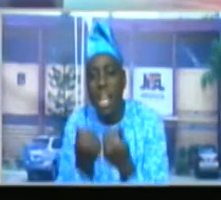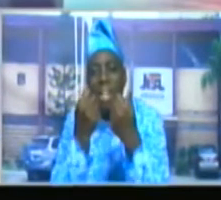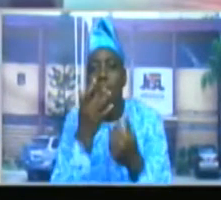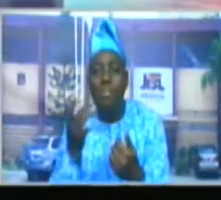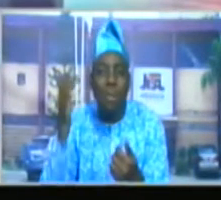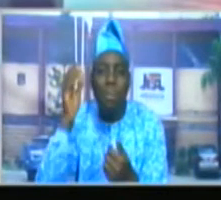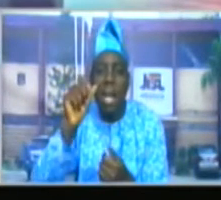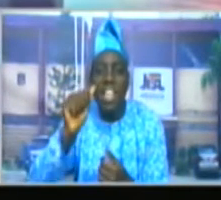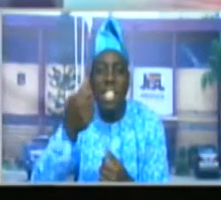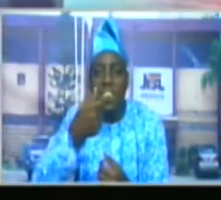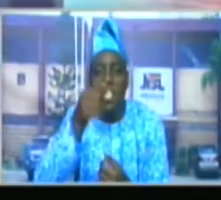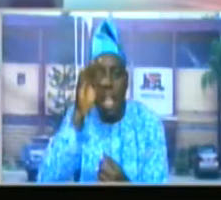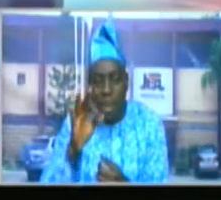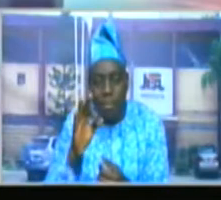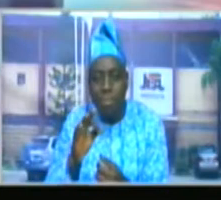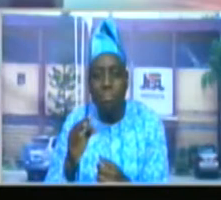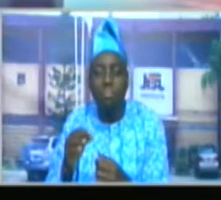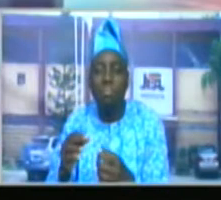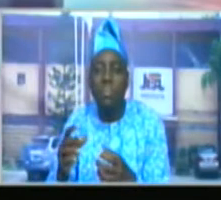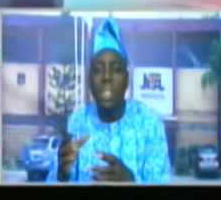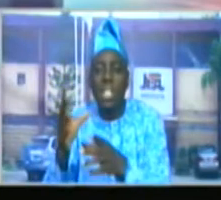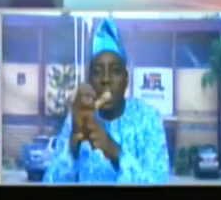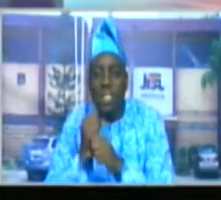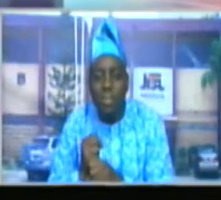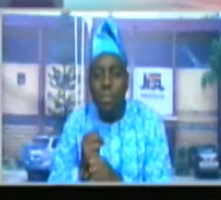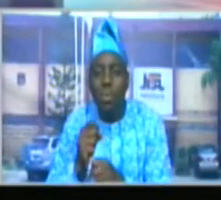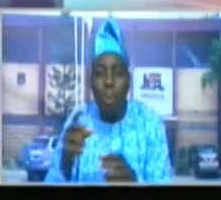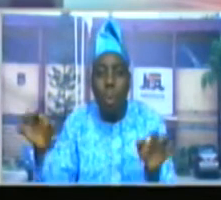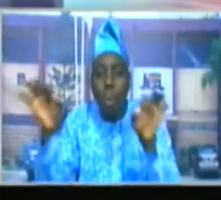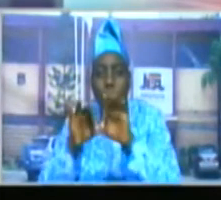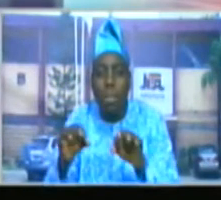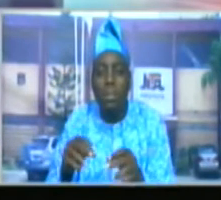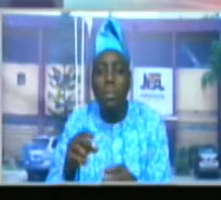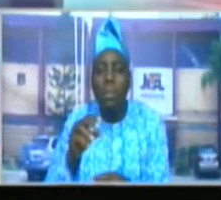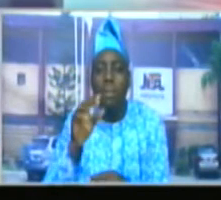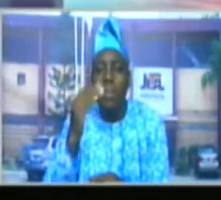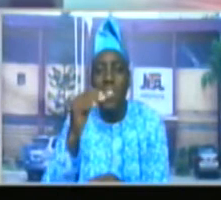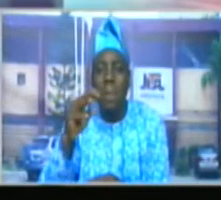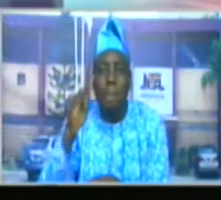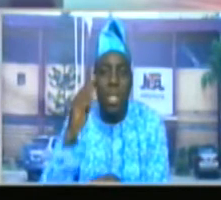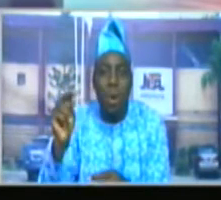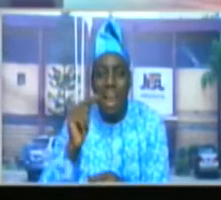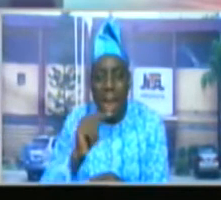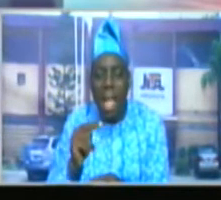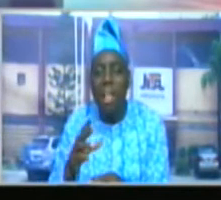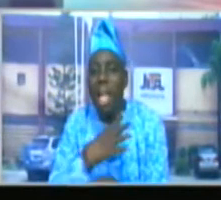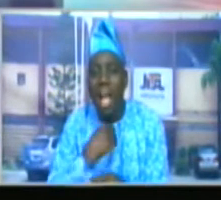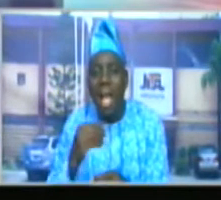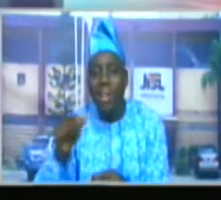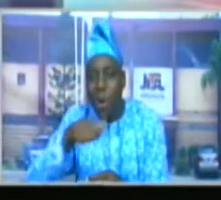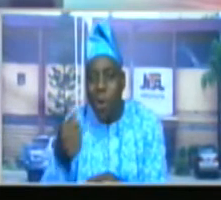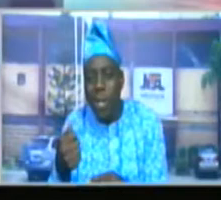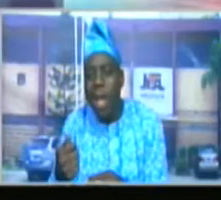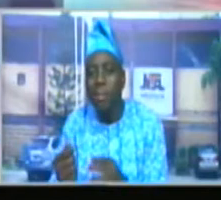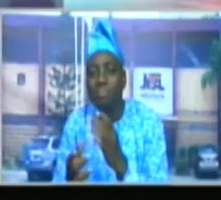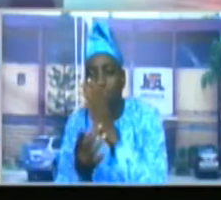received gratification worth more than 15 billion naira to facilitate the payment of 13% derivation to 9